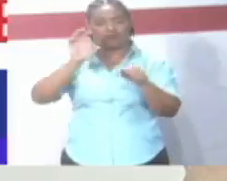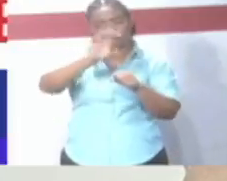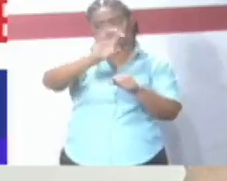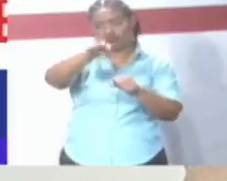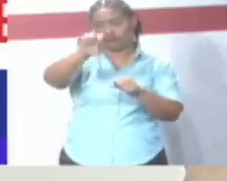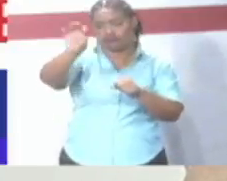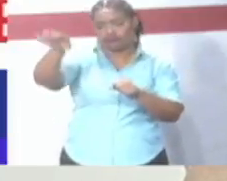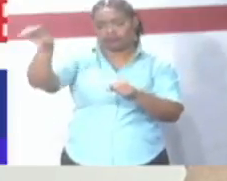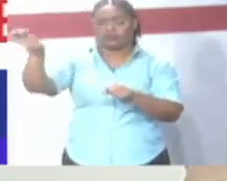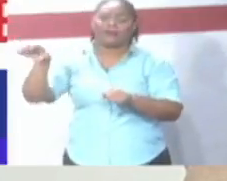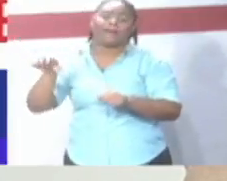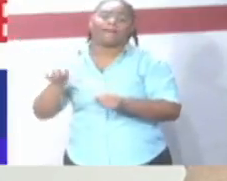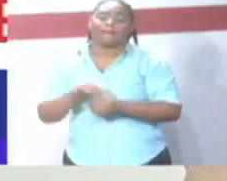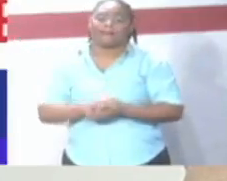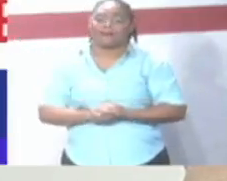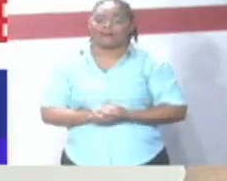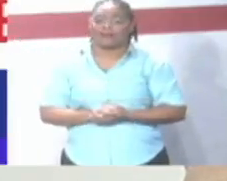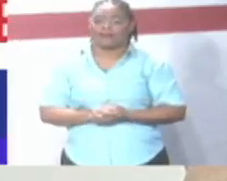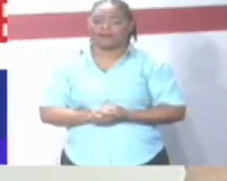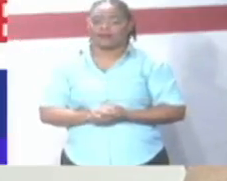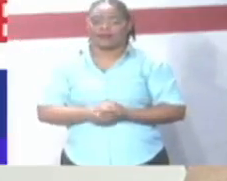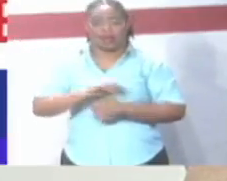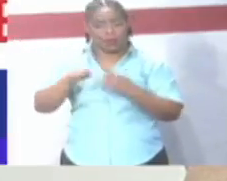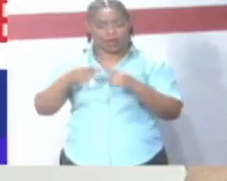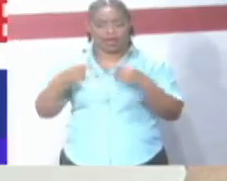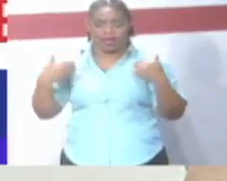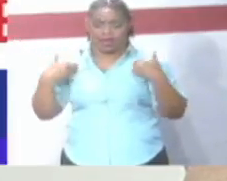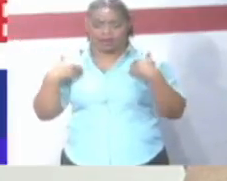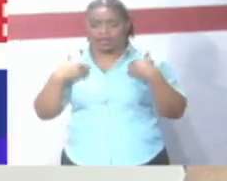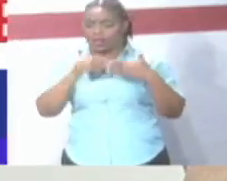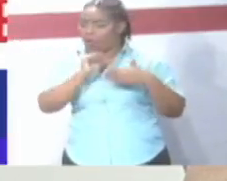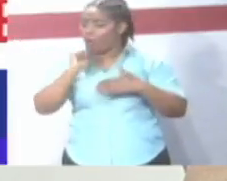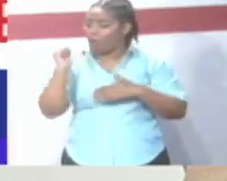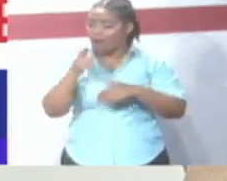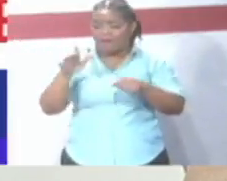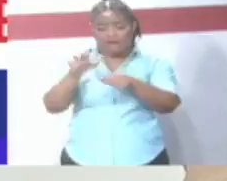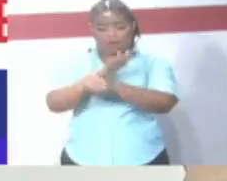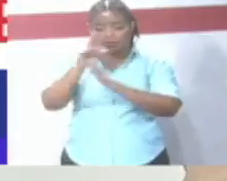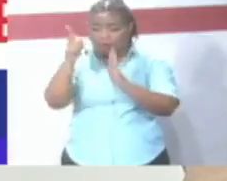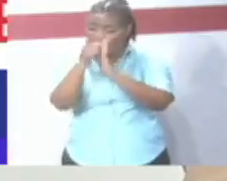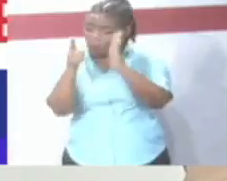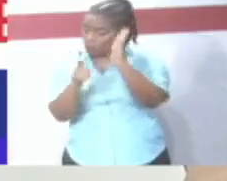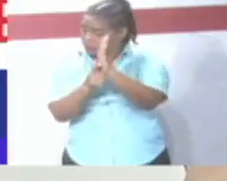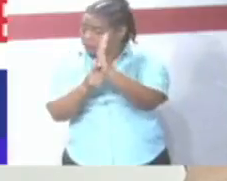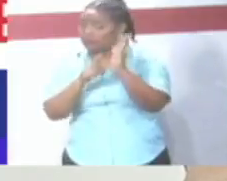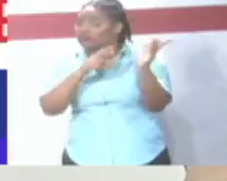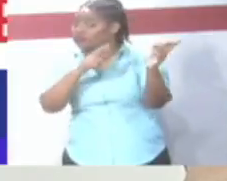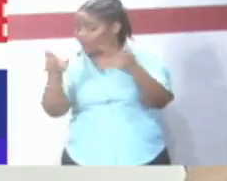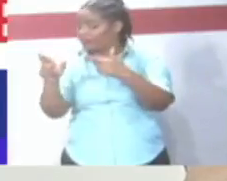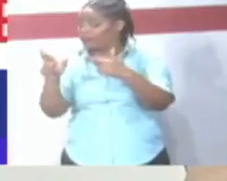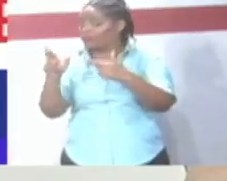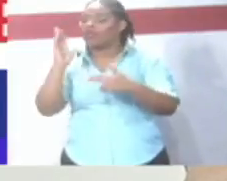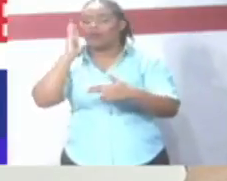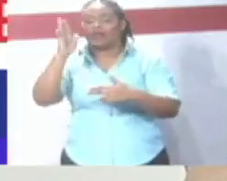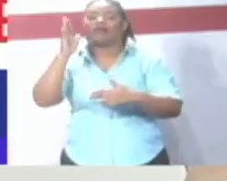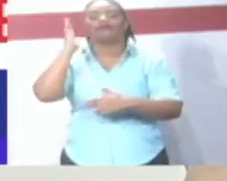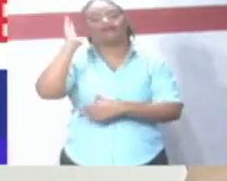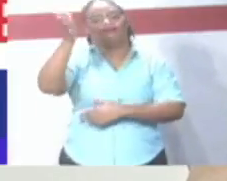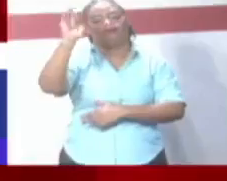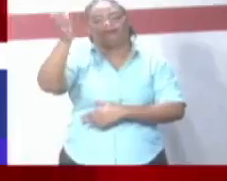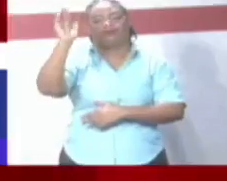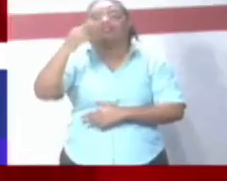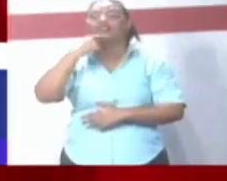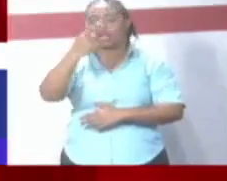and hopefully when we have all those things ironed out, those fine details, they will be communicated. Thank you very much for your question,